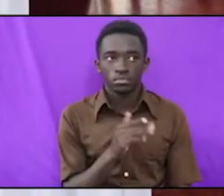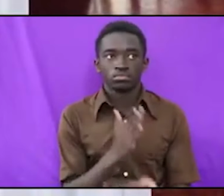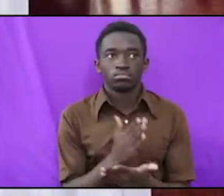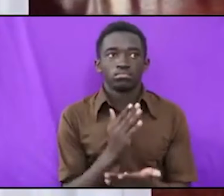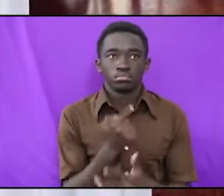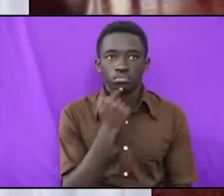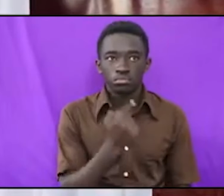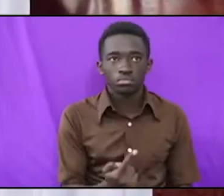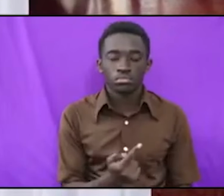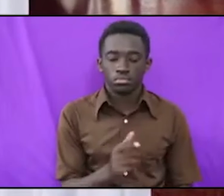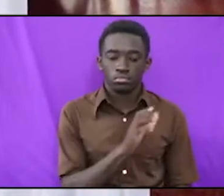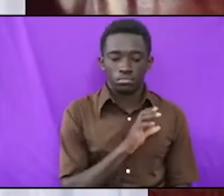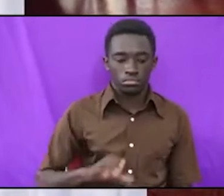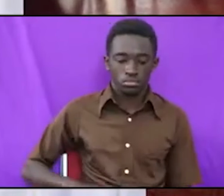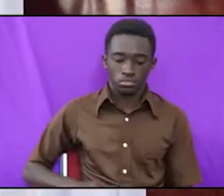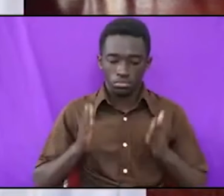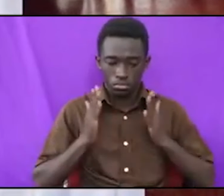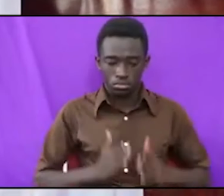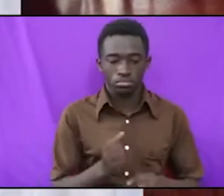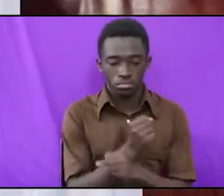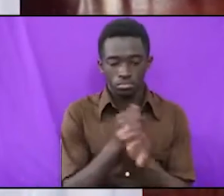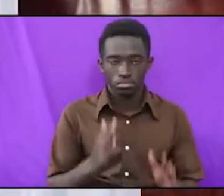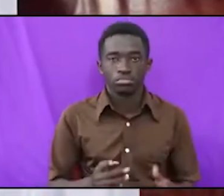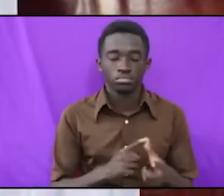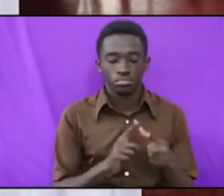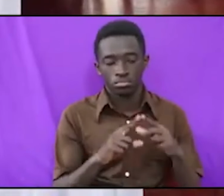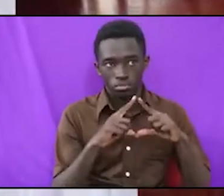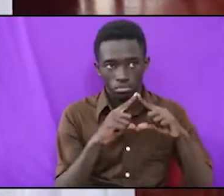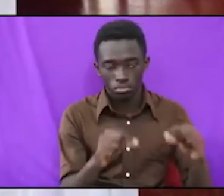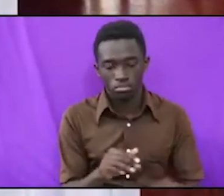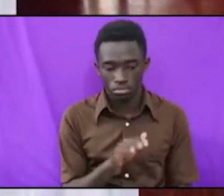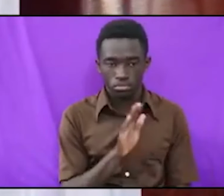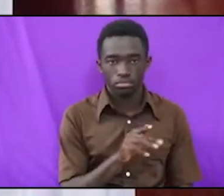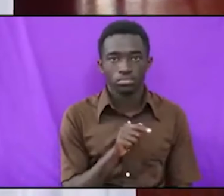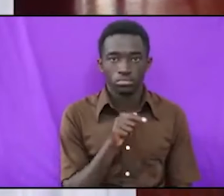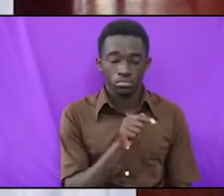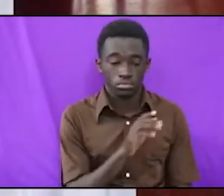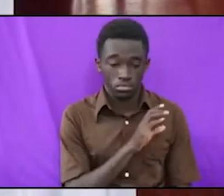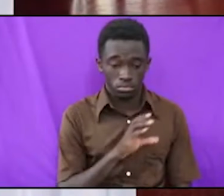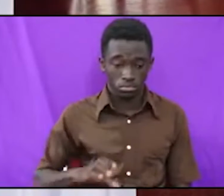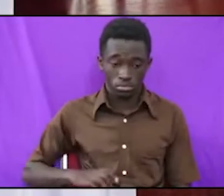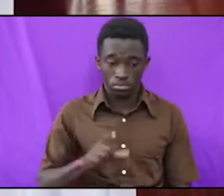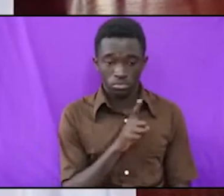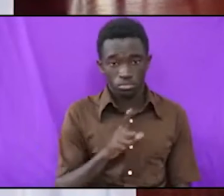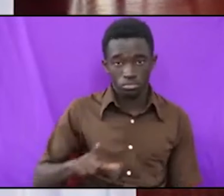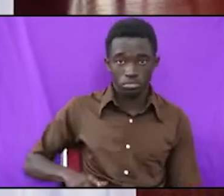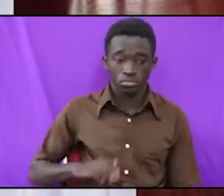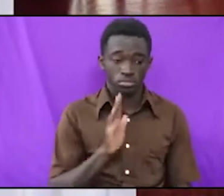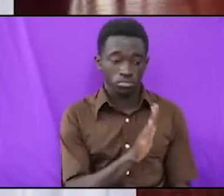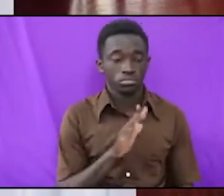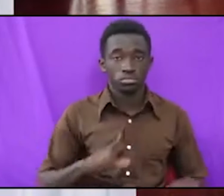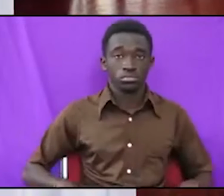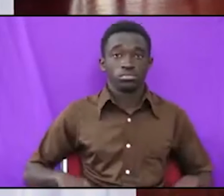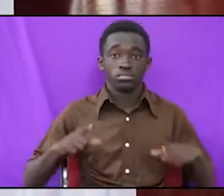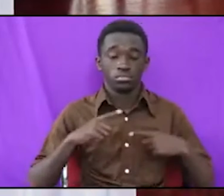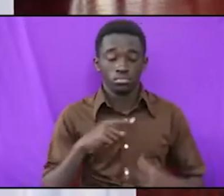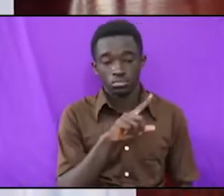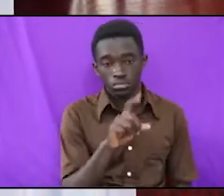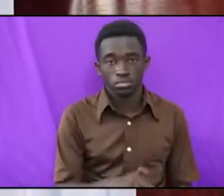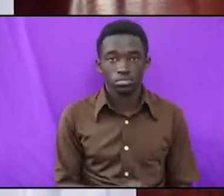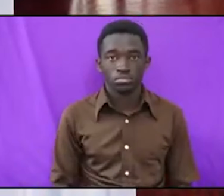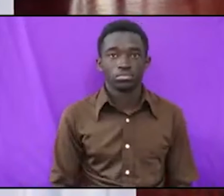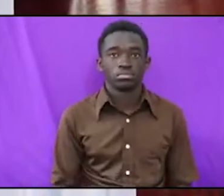personal savior. And so I asked the next question, is Christ the Lord of your life? And the person took